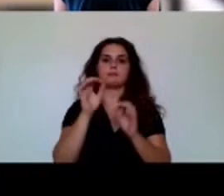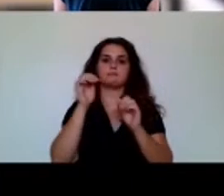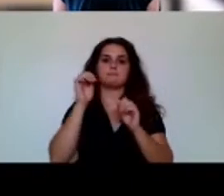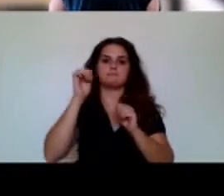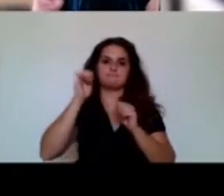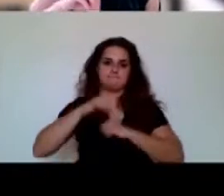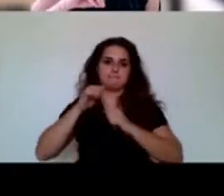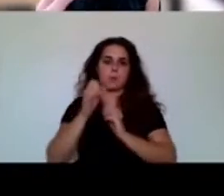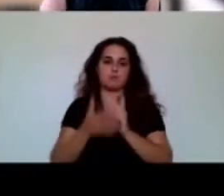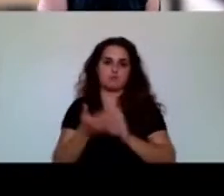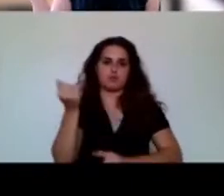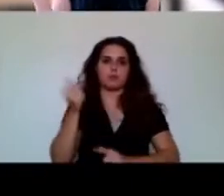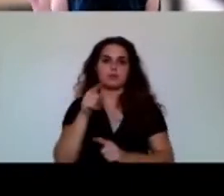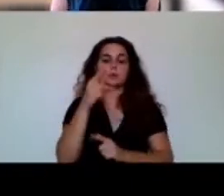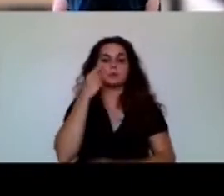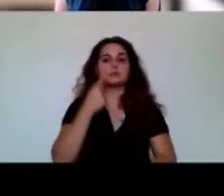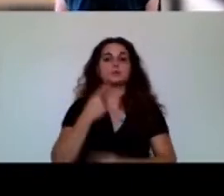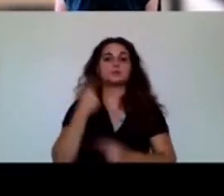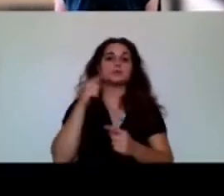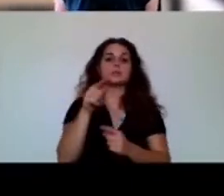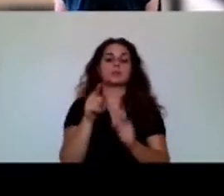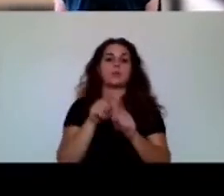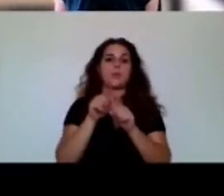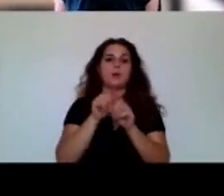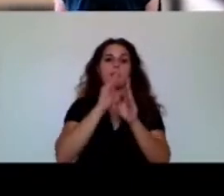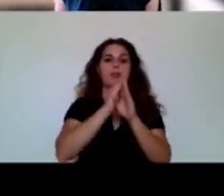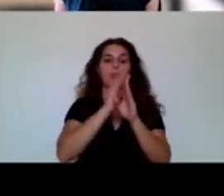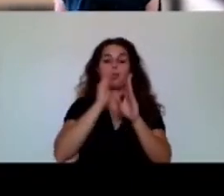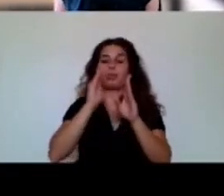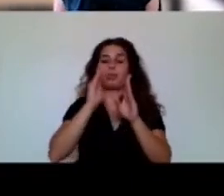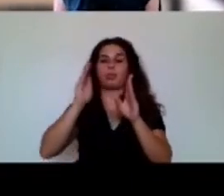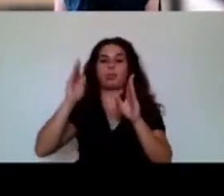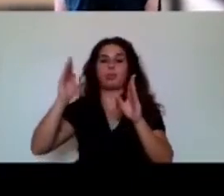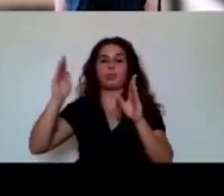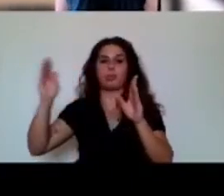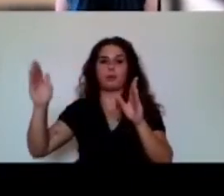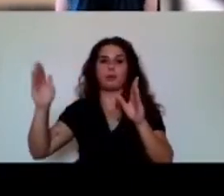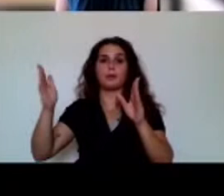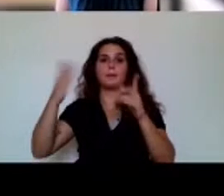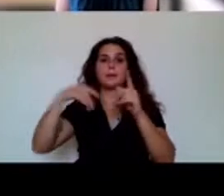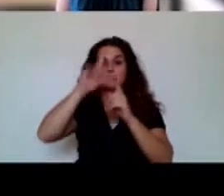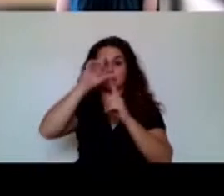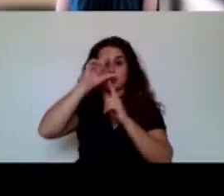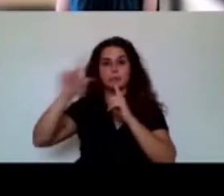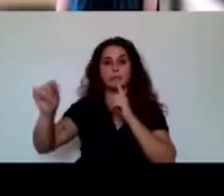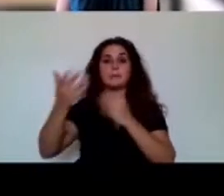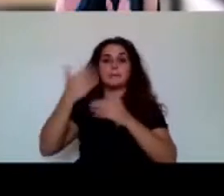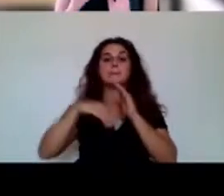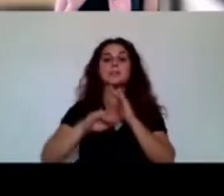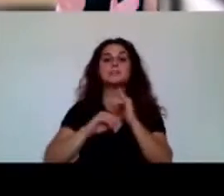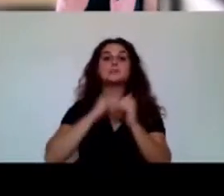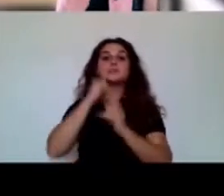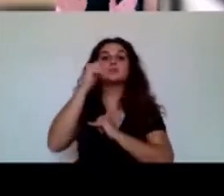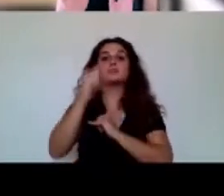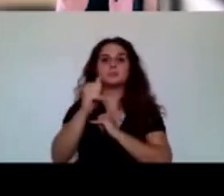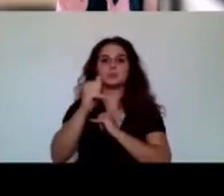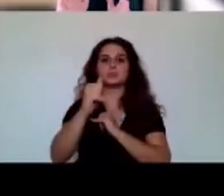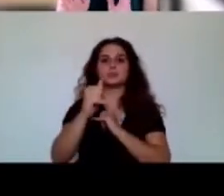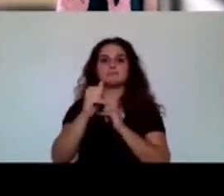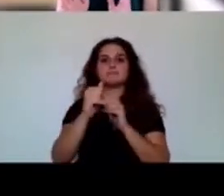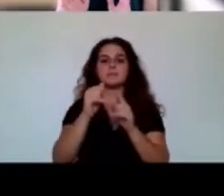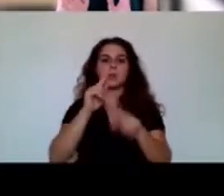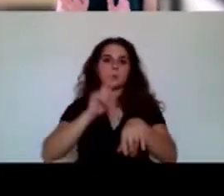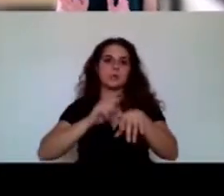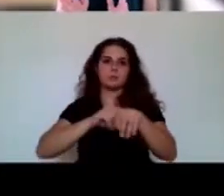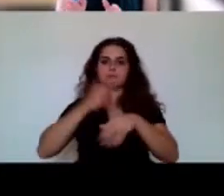correct cue. I showed you that they get farther and farther away from the target. But eventually, at some point, and this takes different amounts of